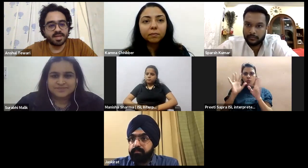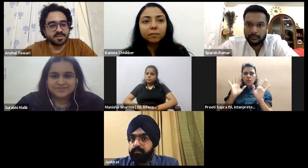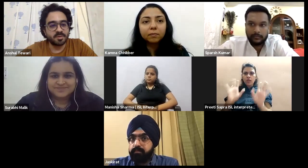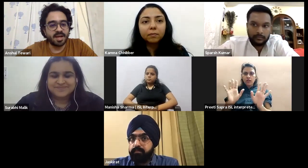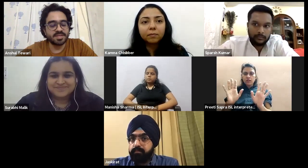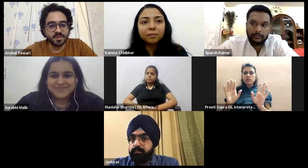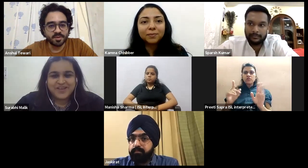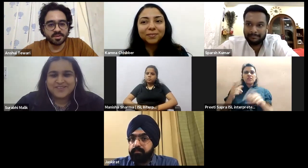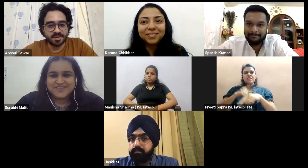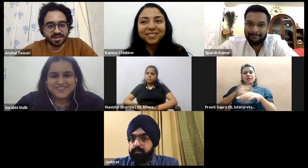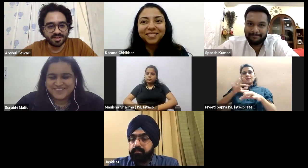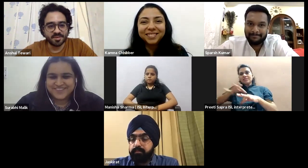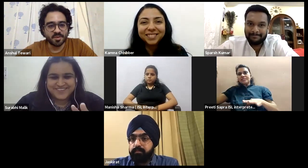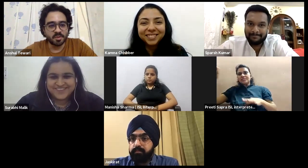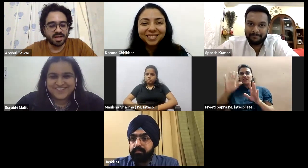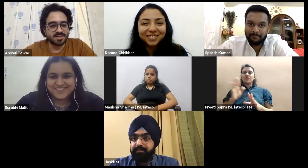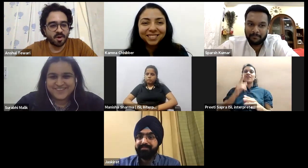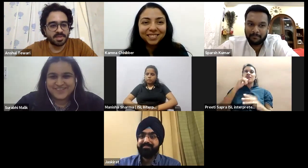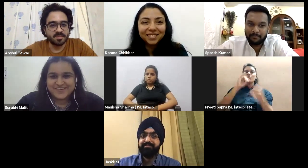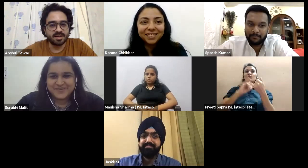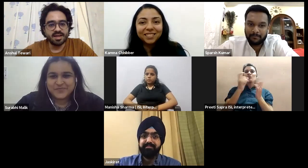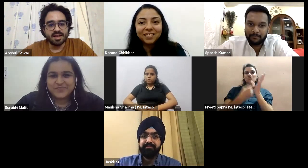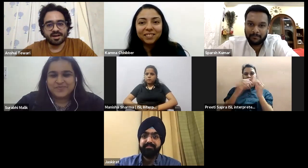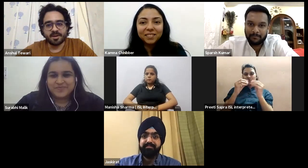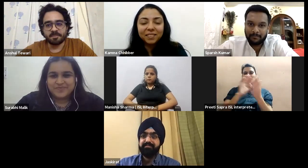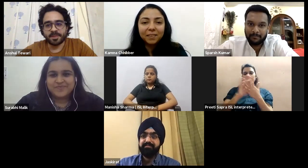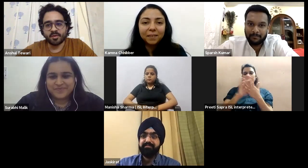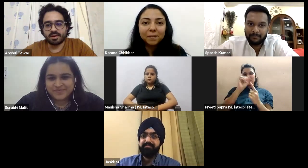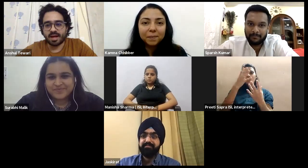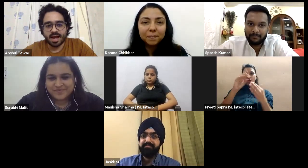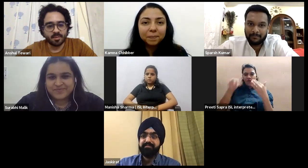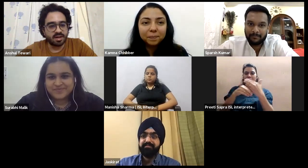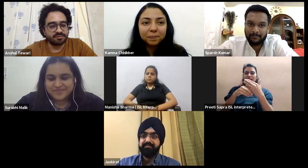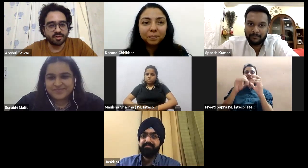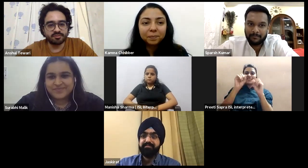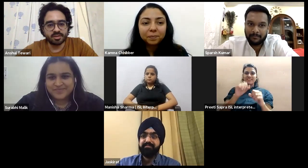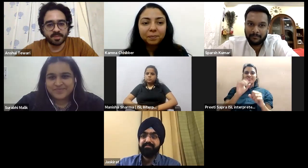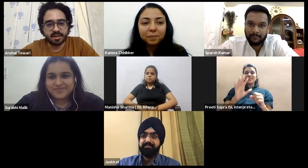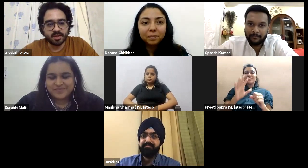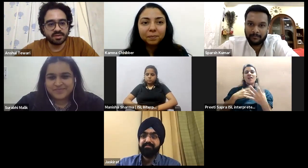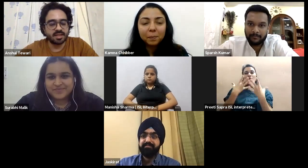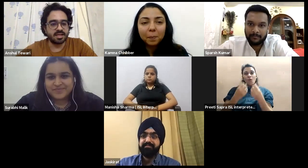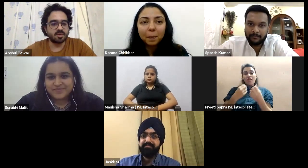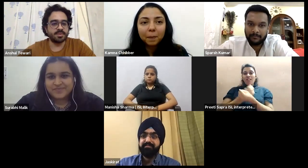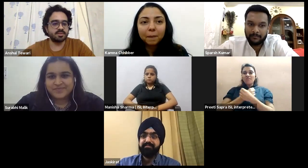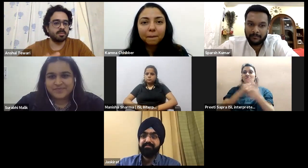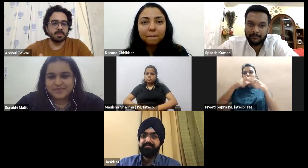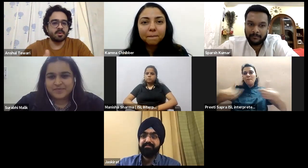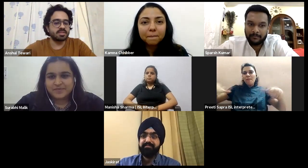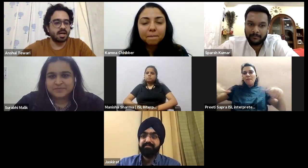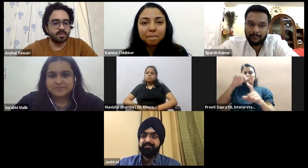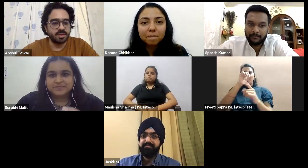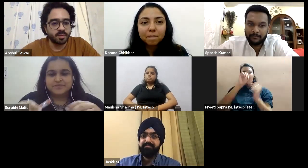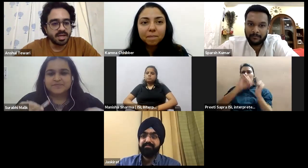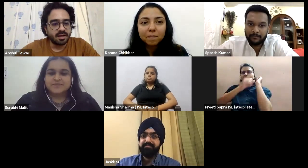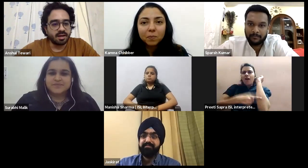time. Yes, Surbi. I was just going to go to last comments, but I would love for the panel to give in their last comments. So Surbi, maybe we